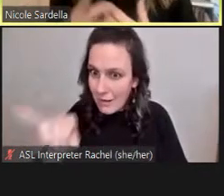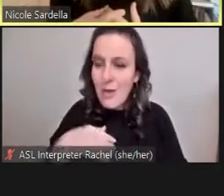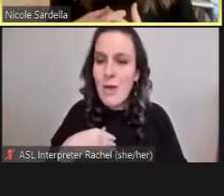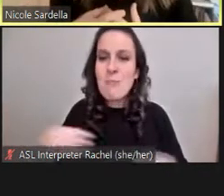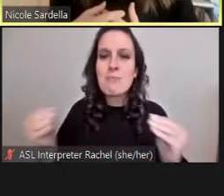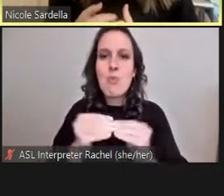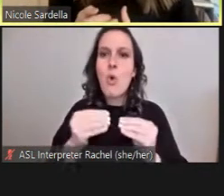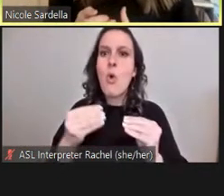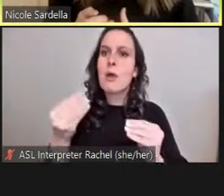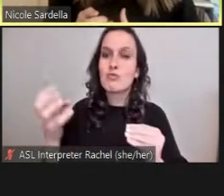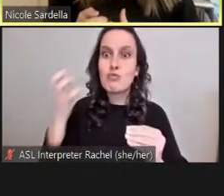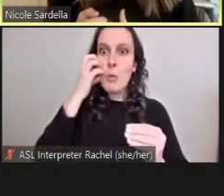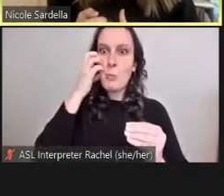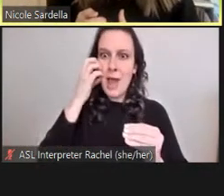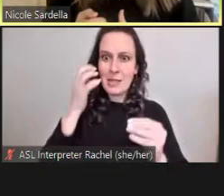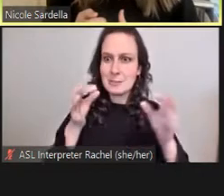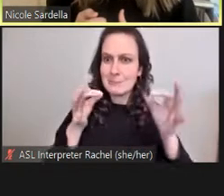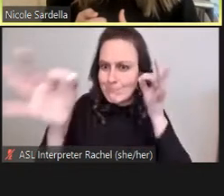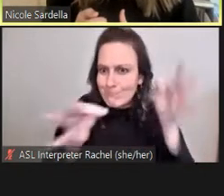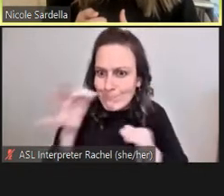audio description